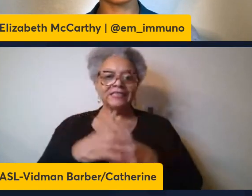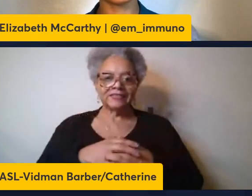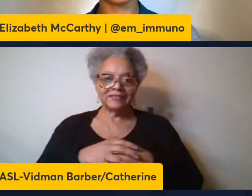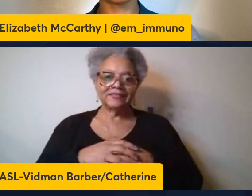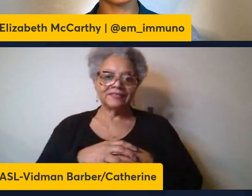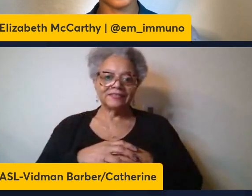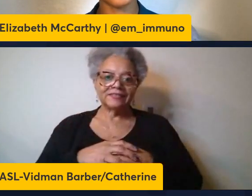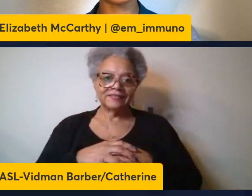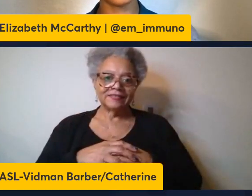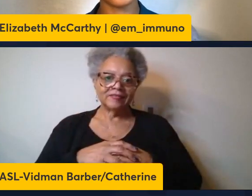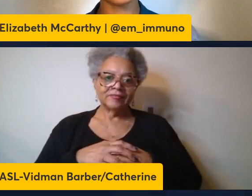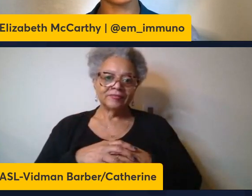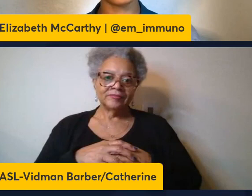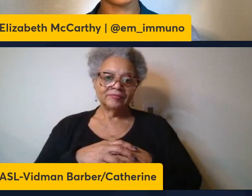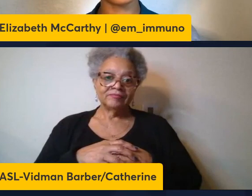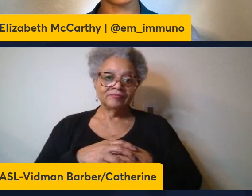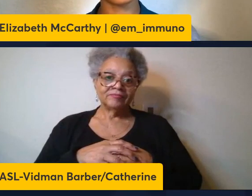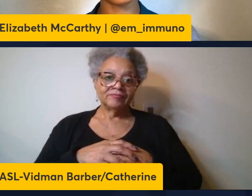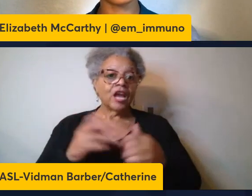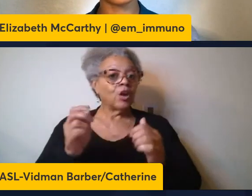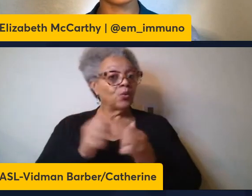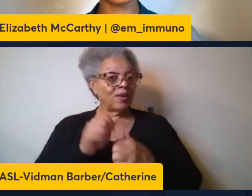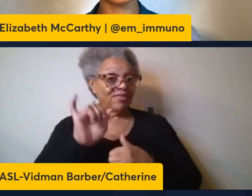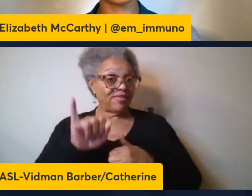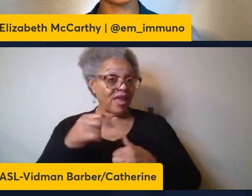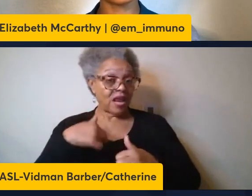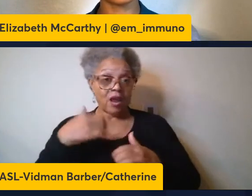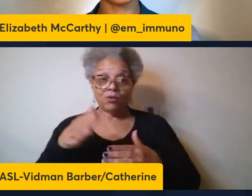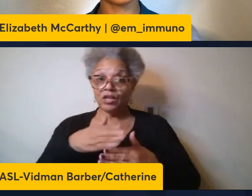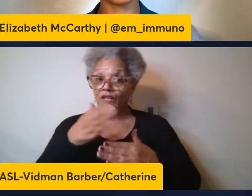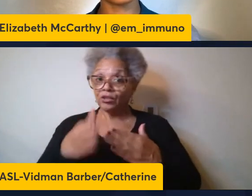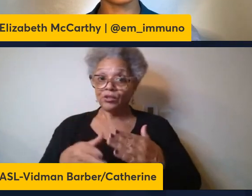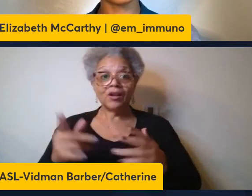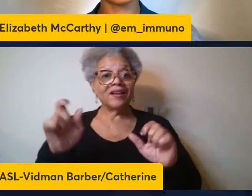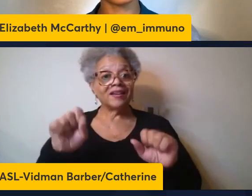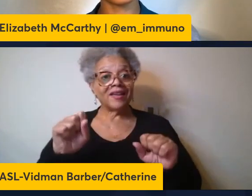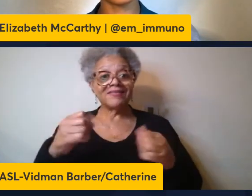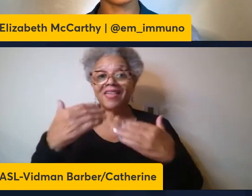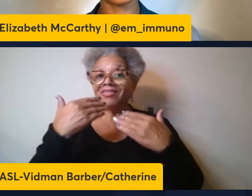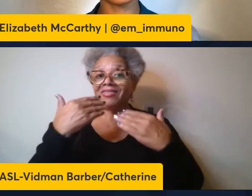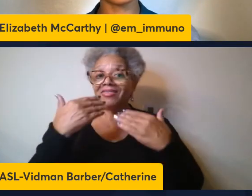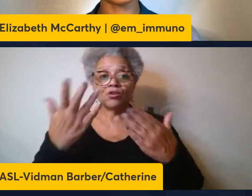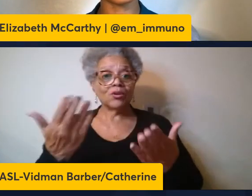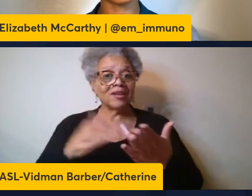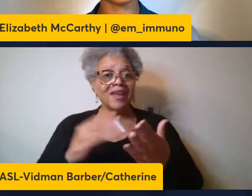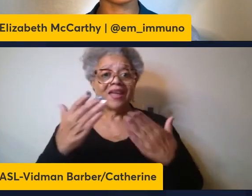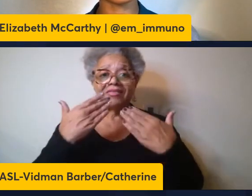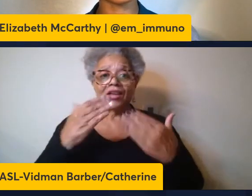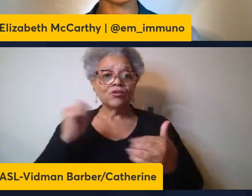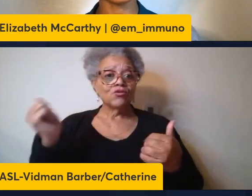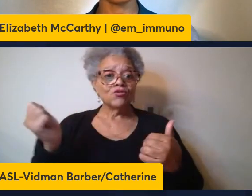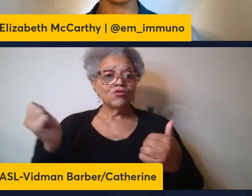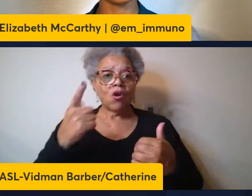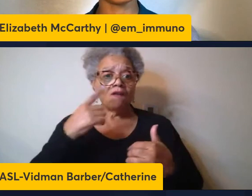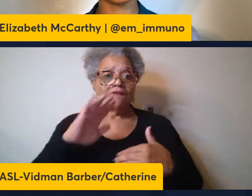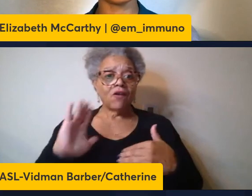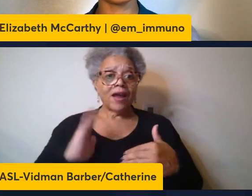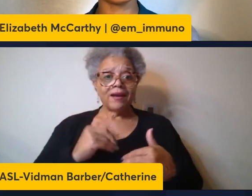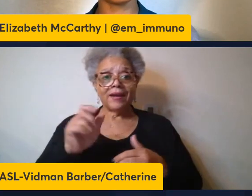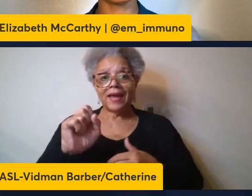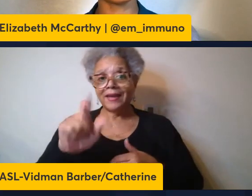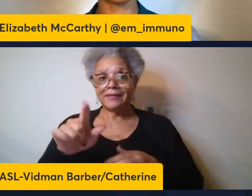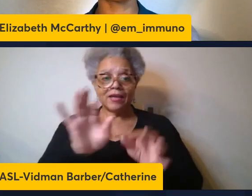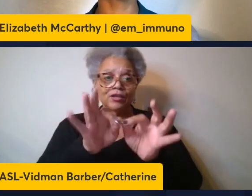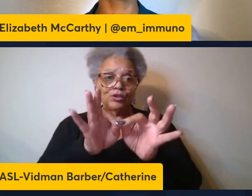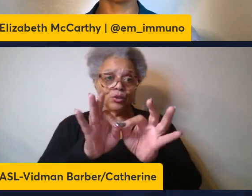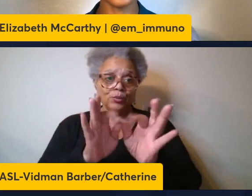it. And so with that, I'll conclude. And yeah, thank you again, and thank you also for our ASL